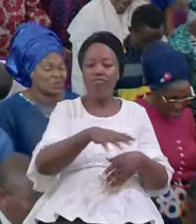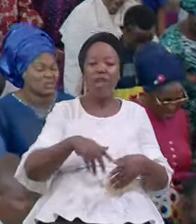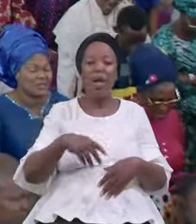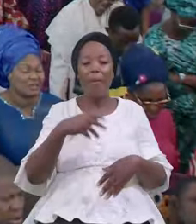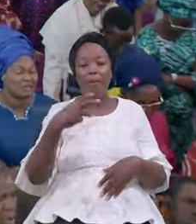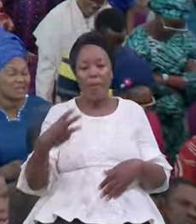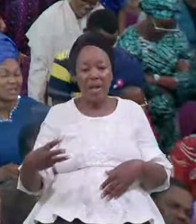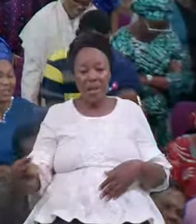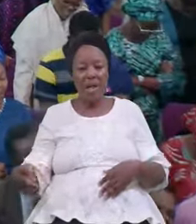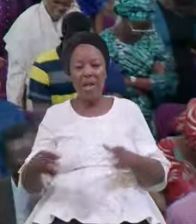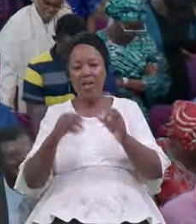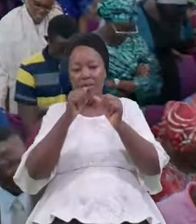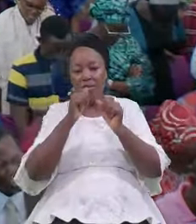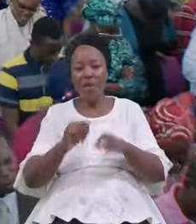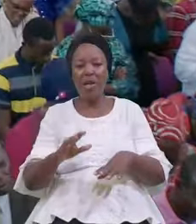material blessings.